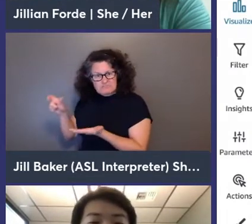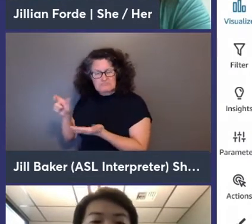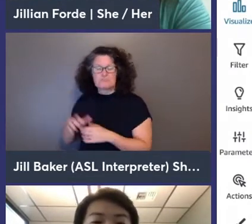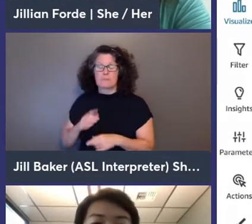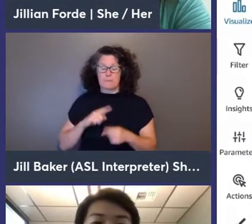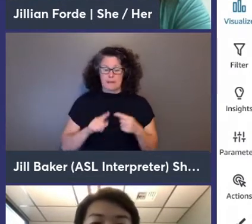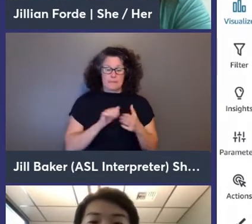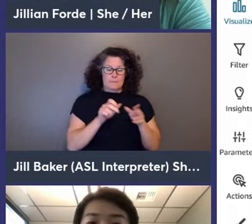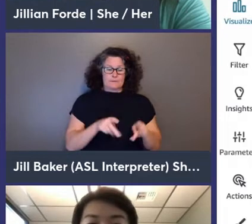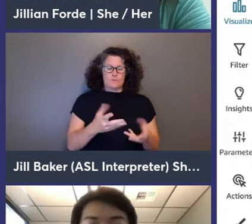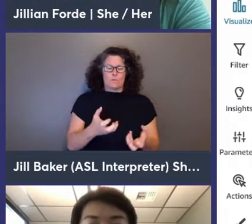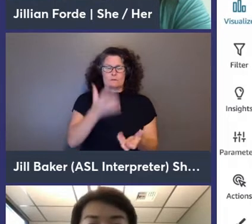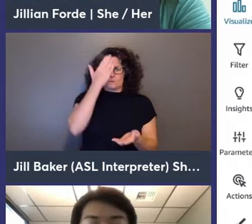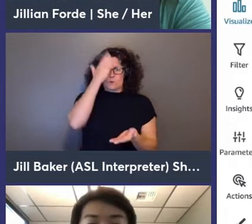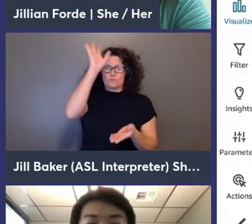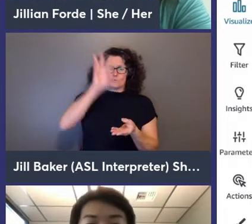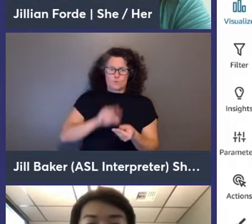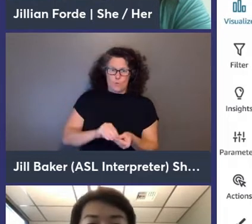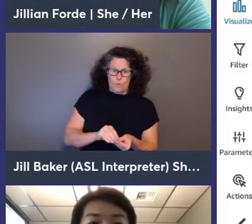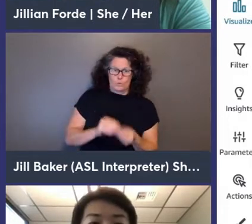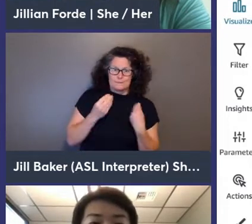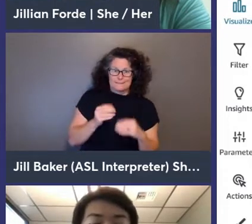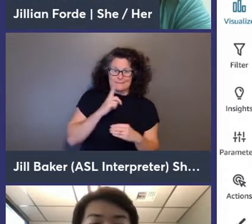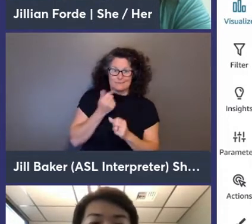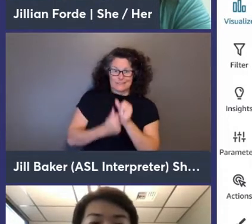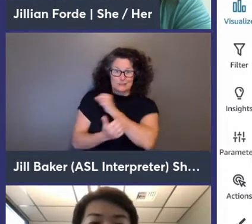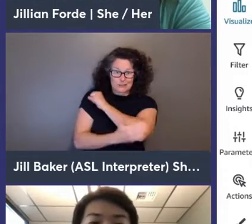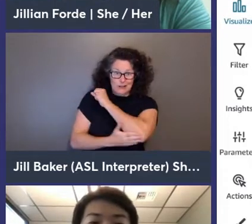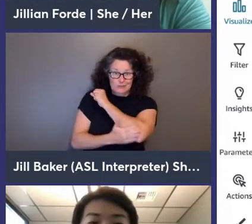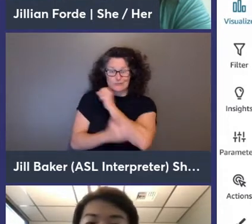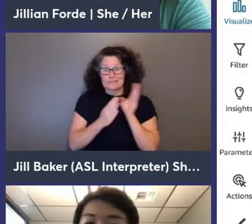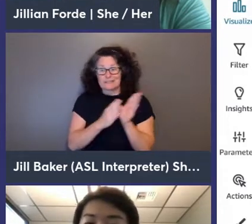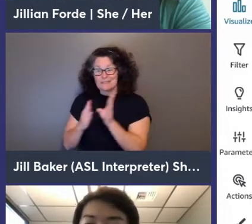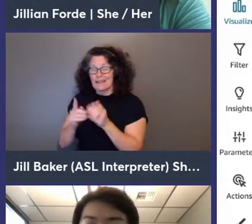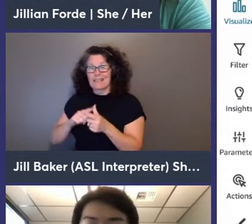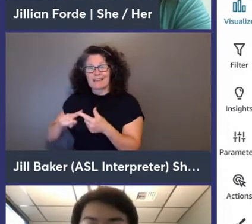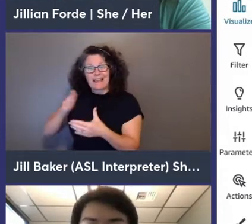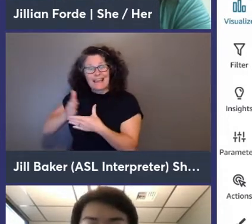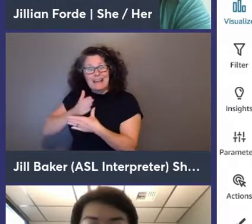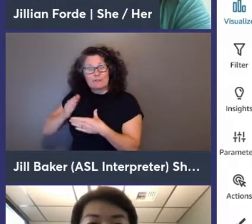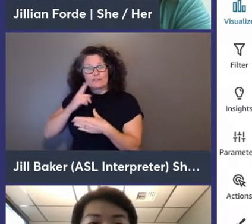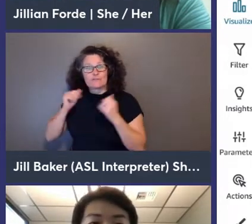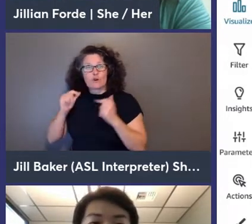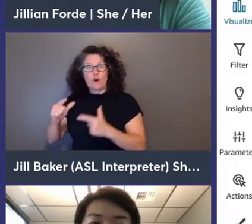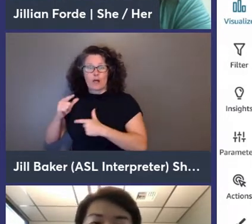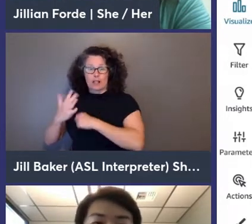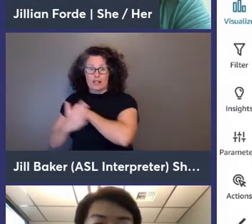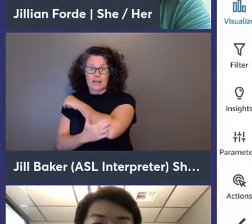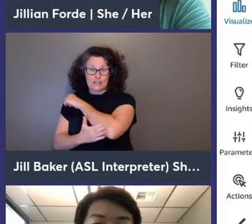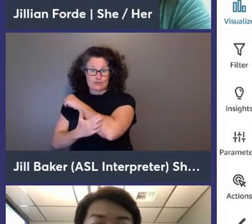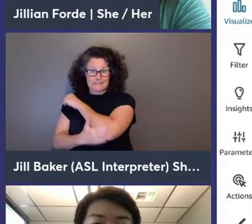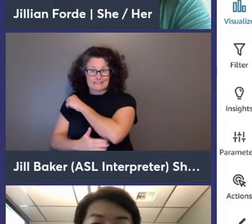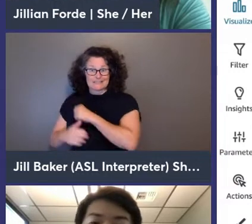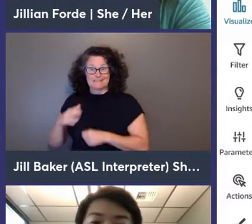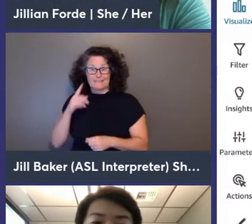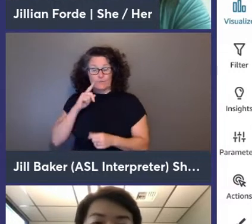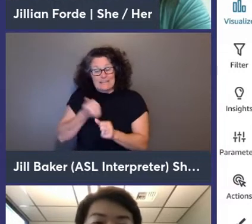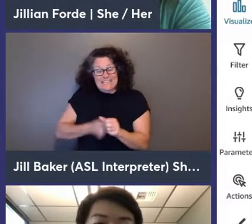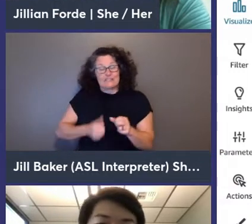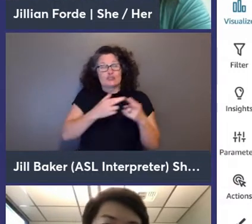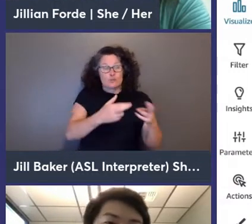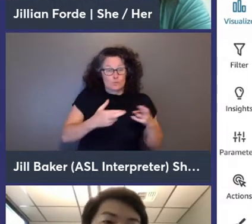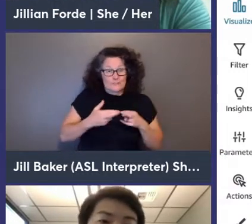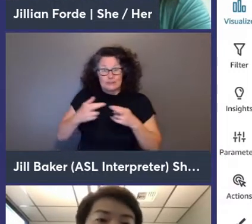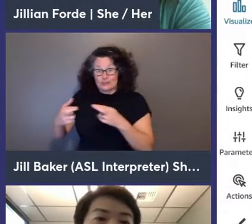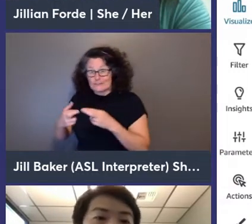the total sales of each country, and then they want to know the average of all the countries in each region. How are we